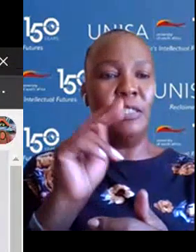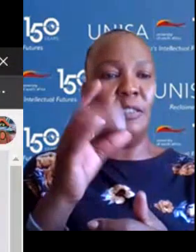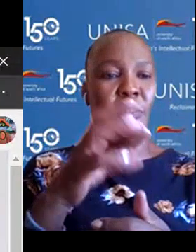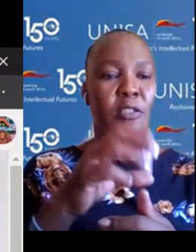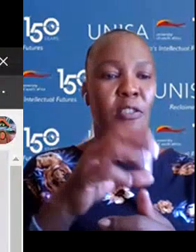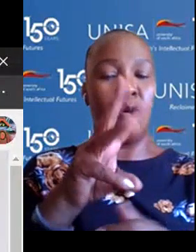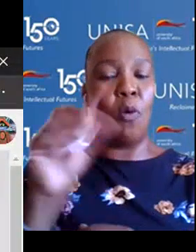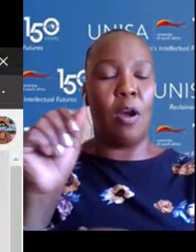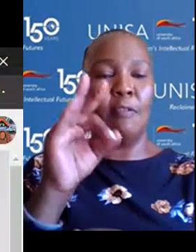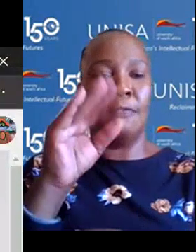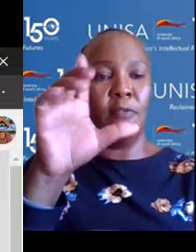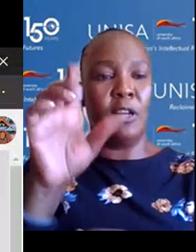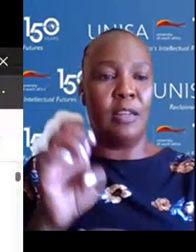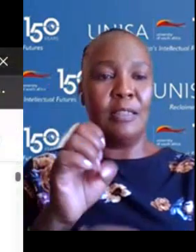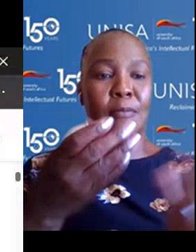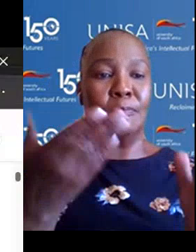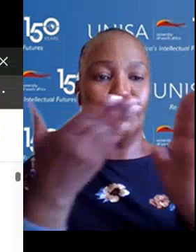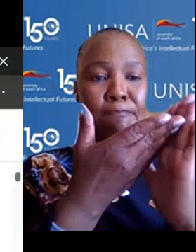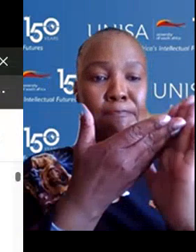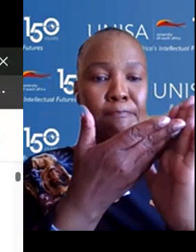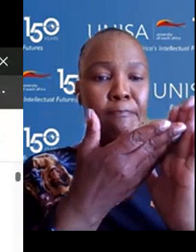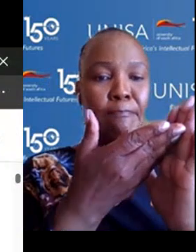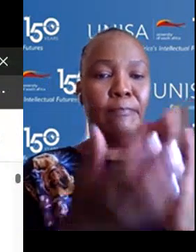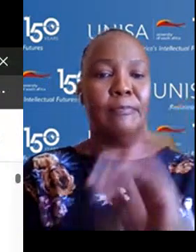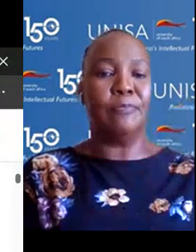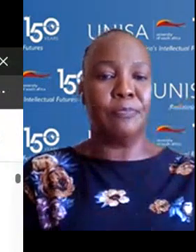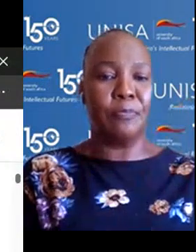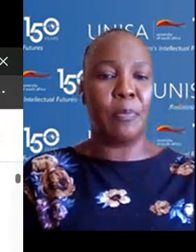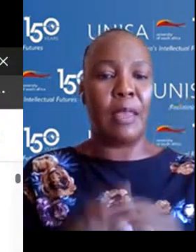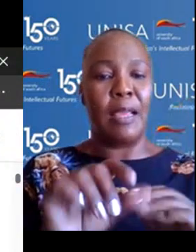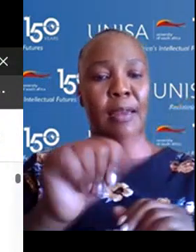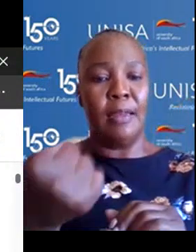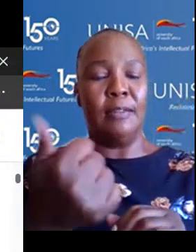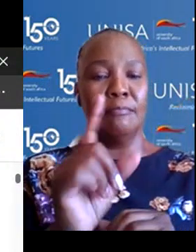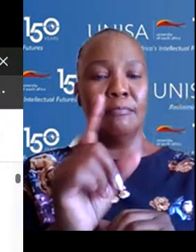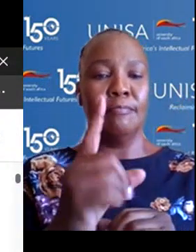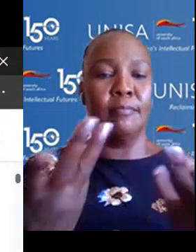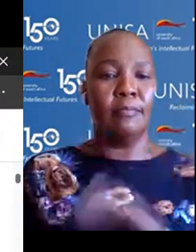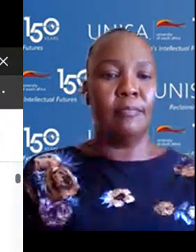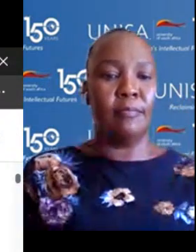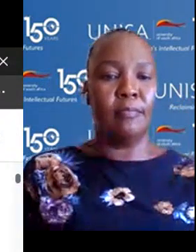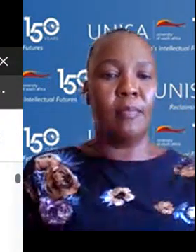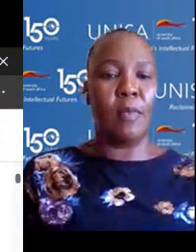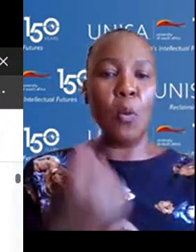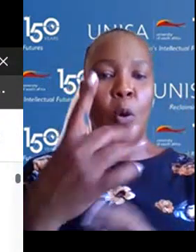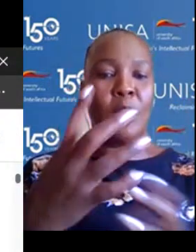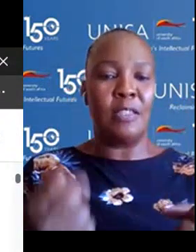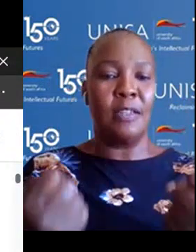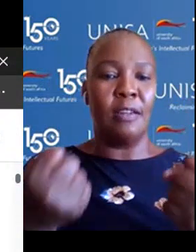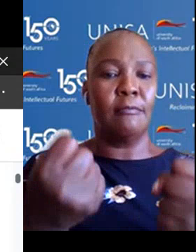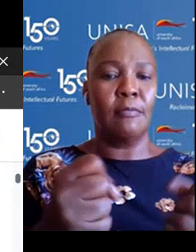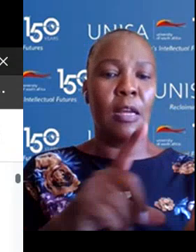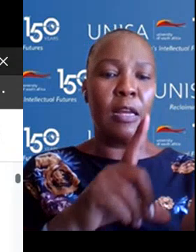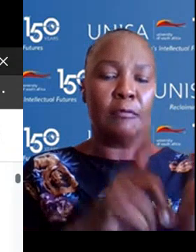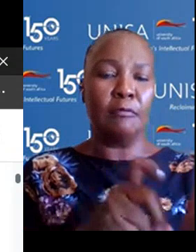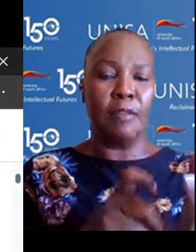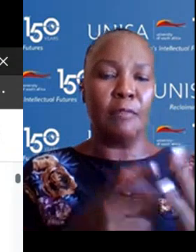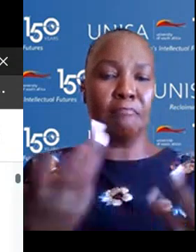Waffle. Great. Right, what's next? Click on the OneDrive. Okay, so now I must just look for my OneDrive